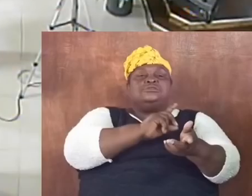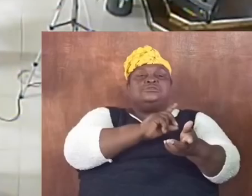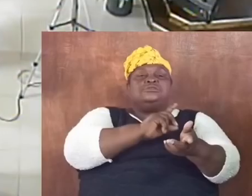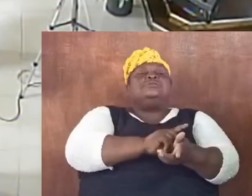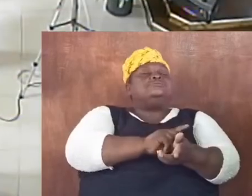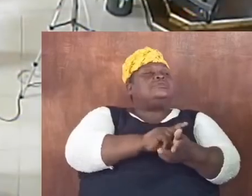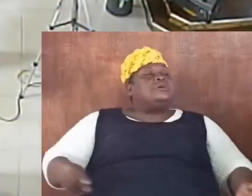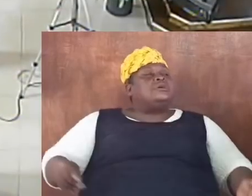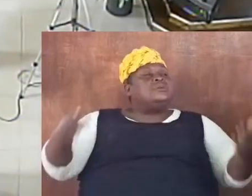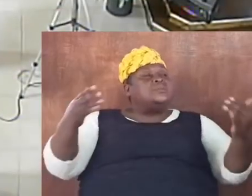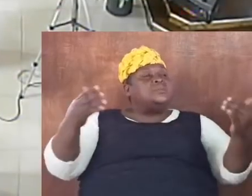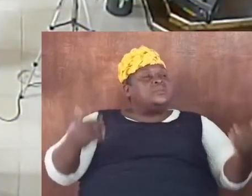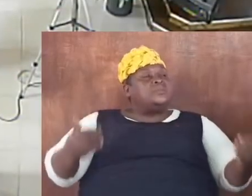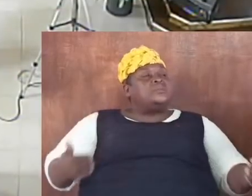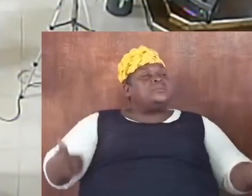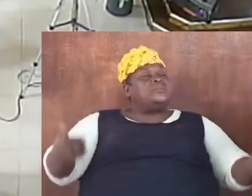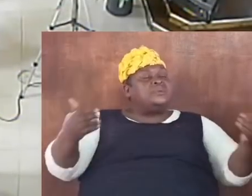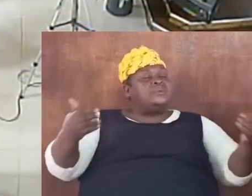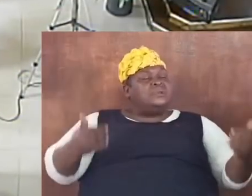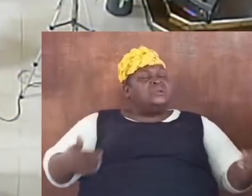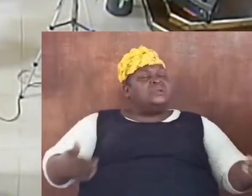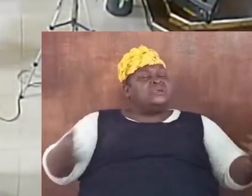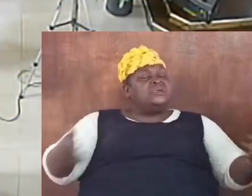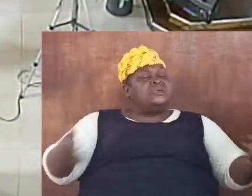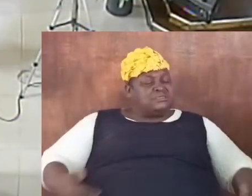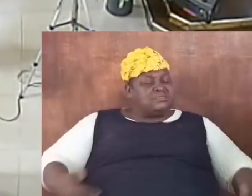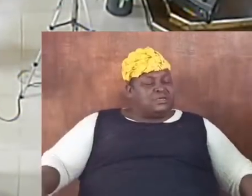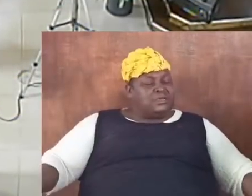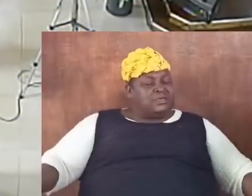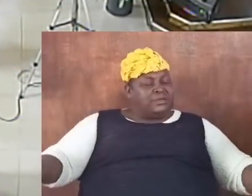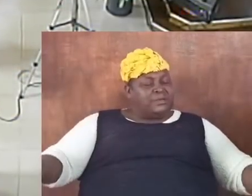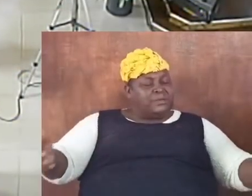physician now is